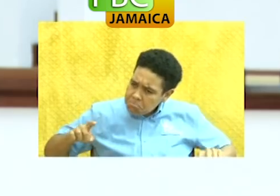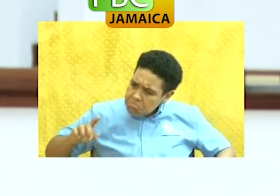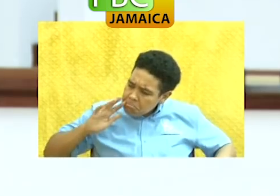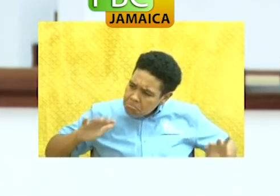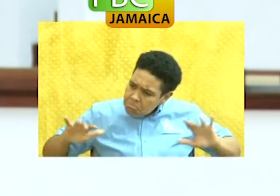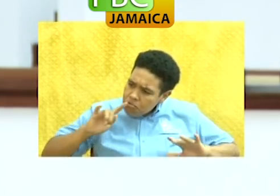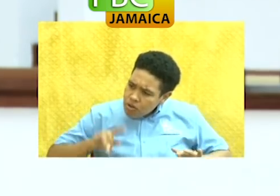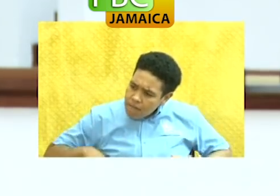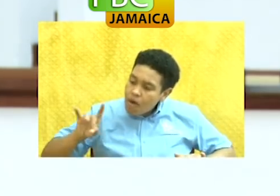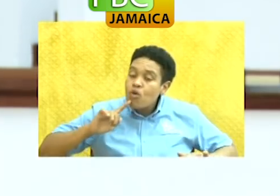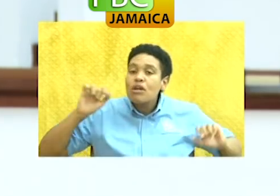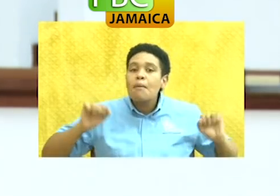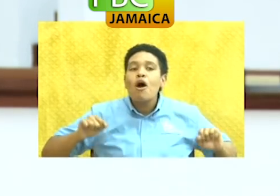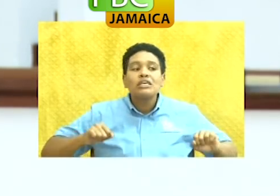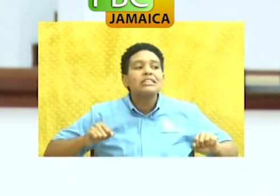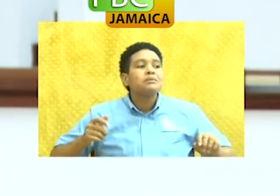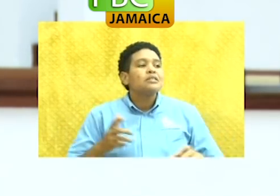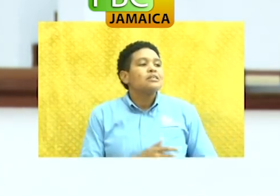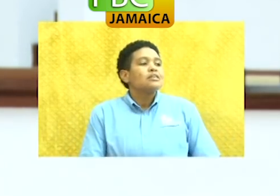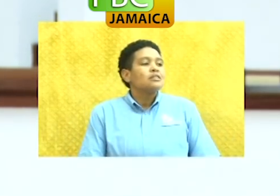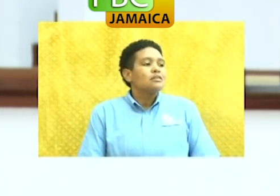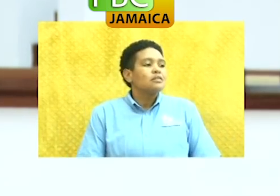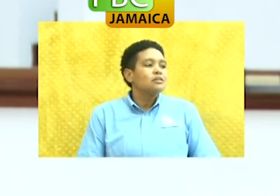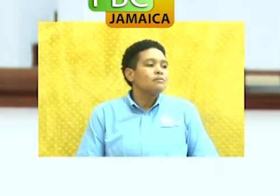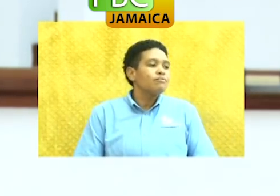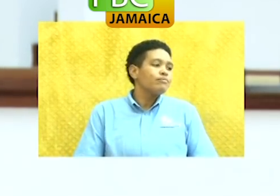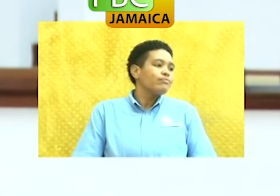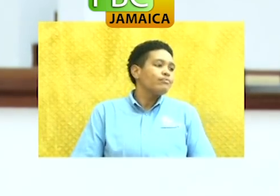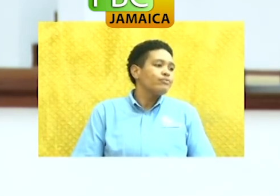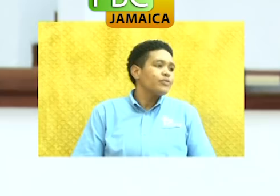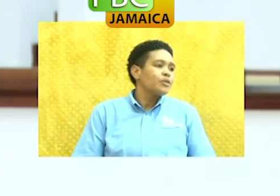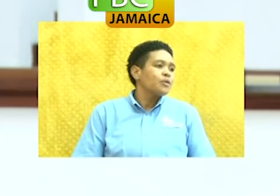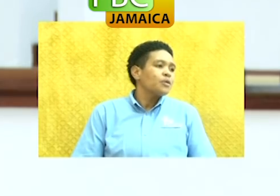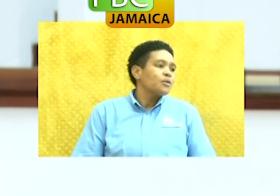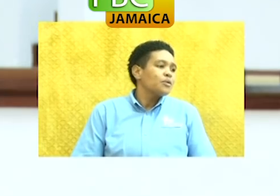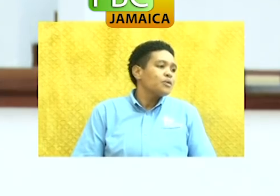found it possible, with limited space,